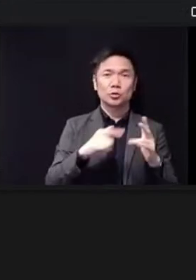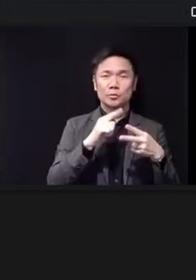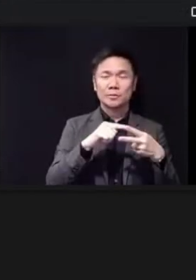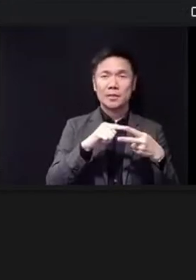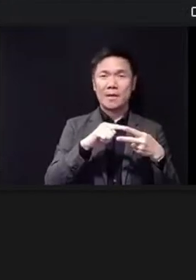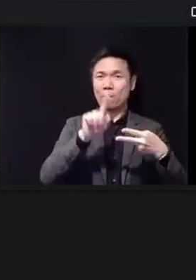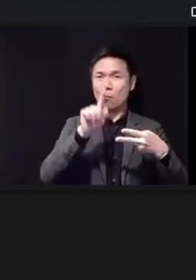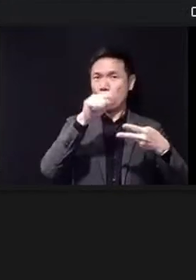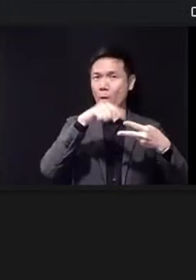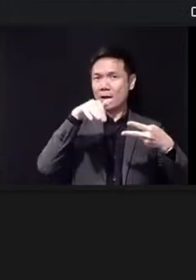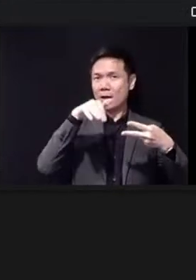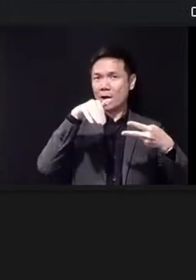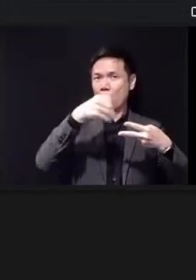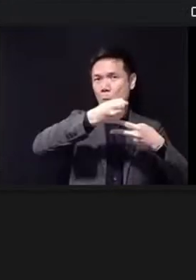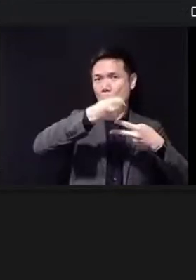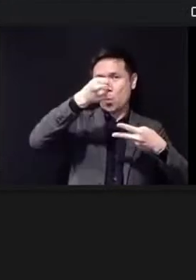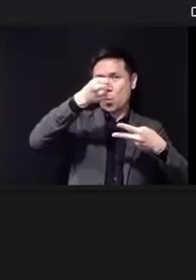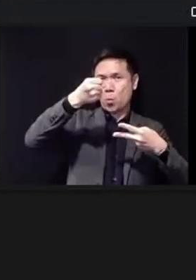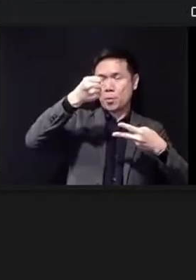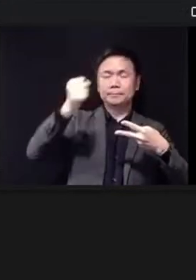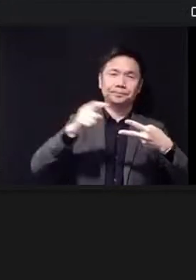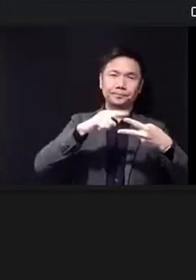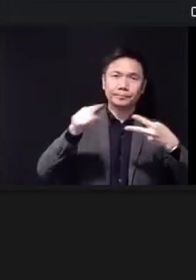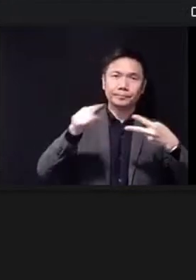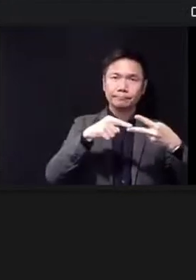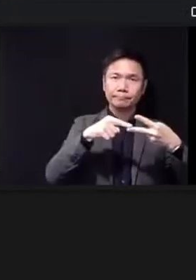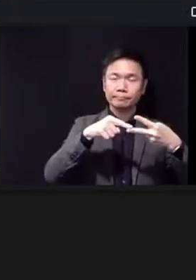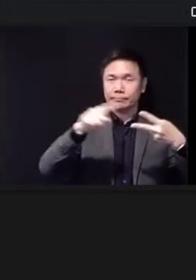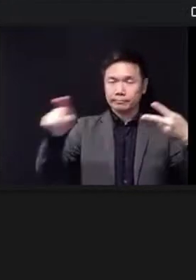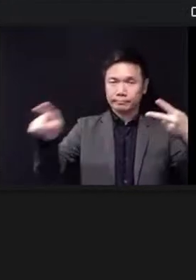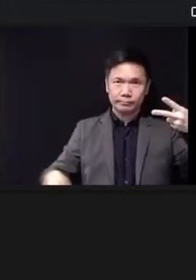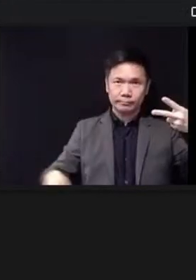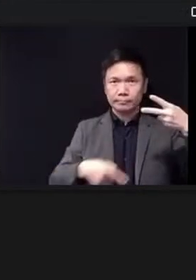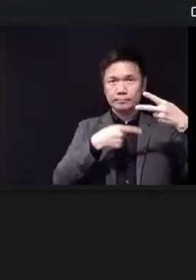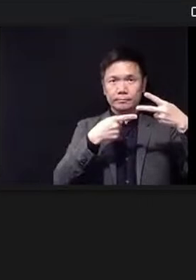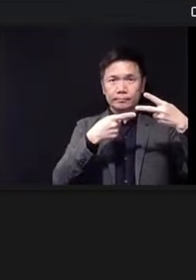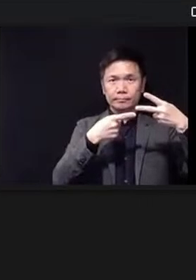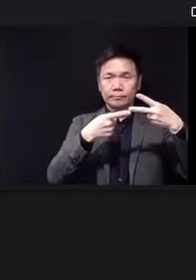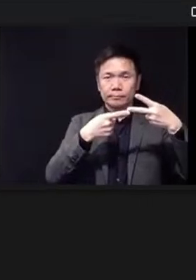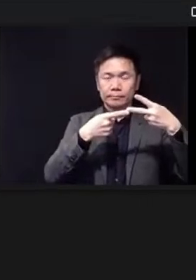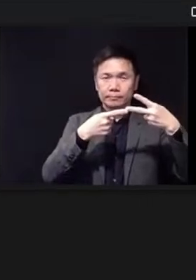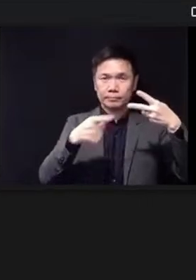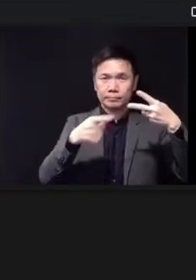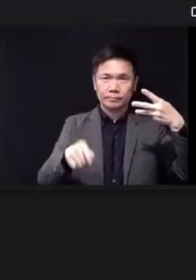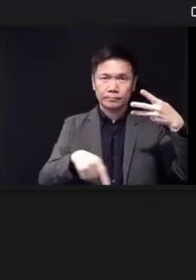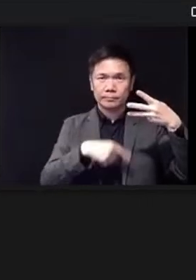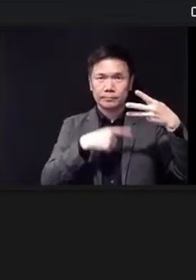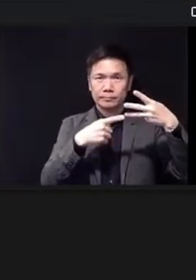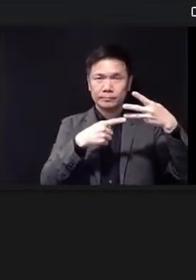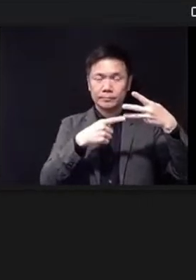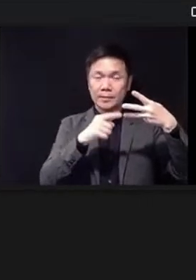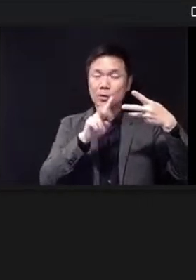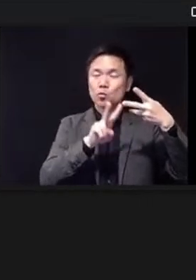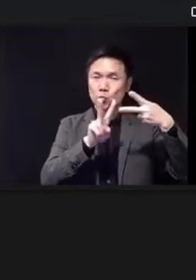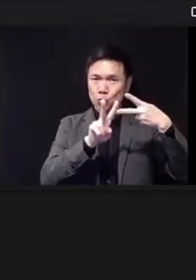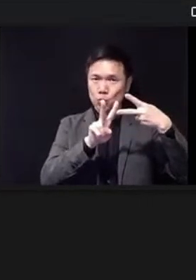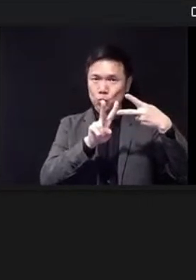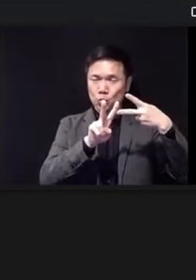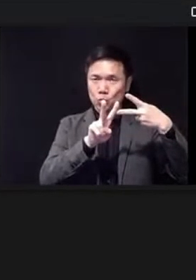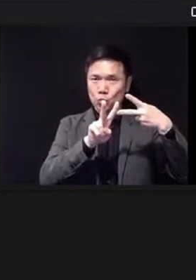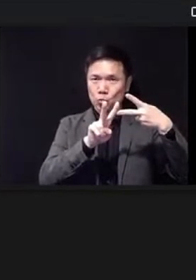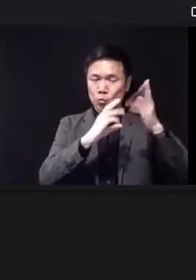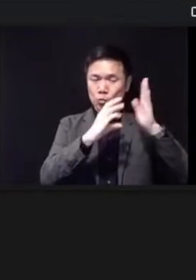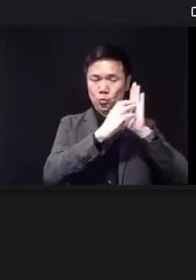of recommendation 1 yet. So we move forward and we go to the next section, section 2,